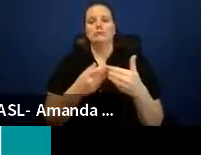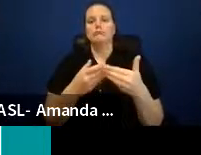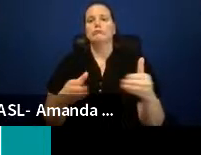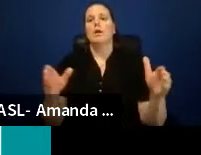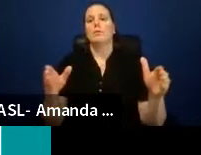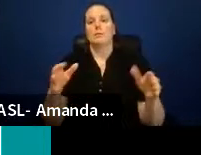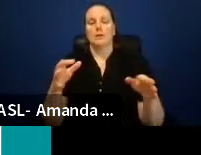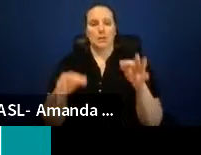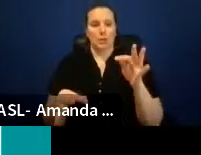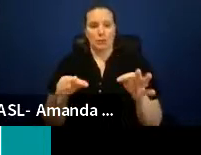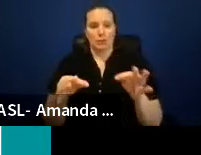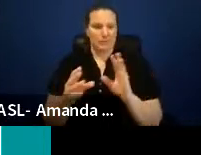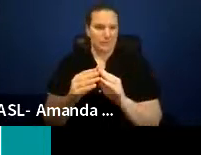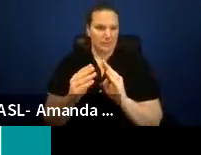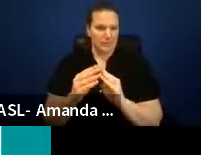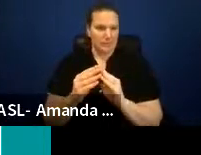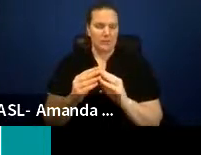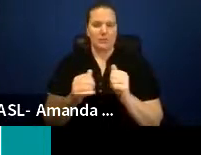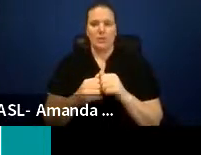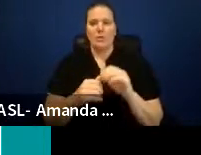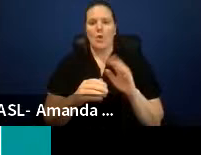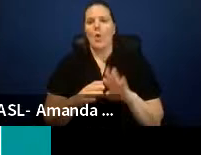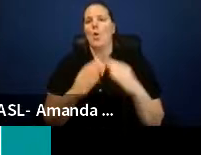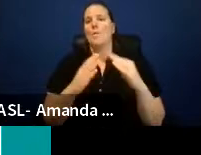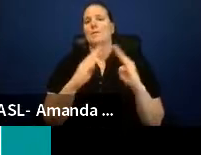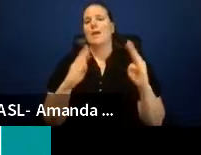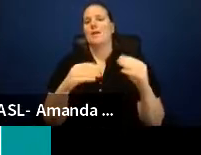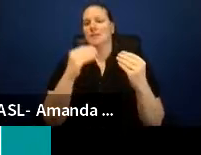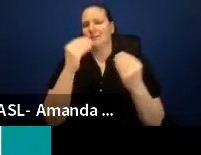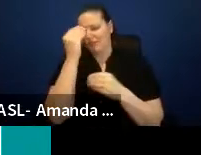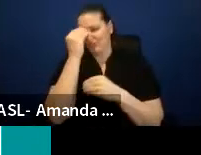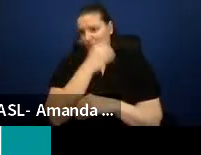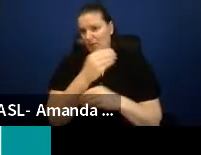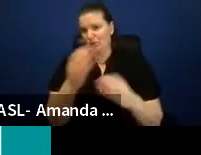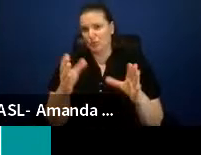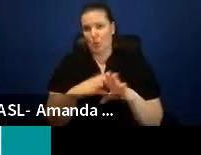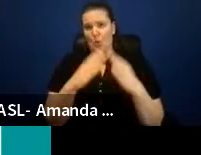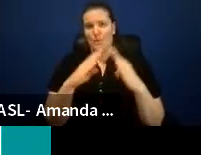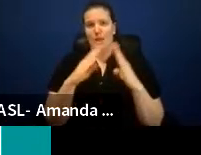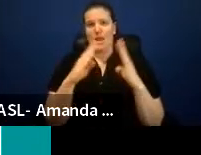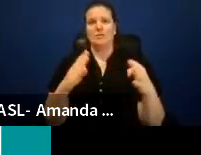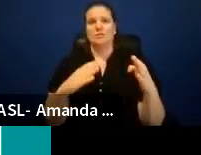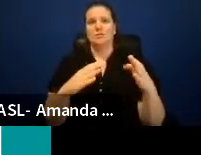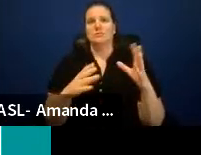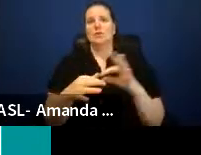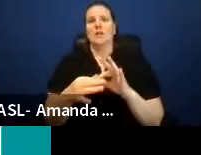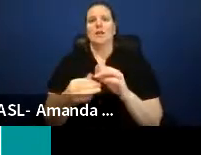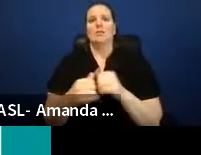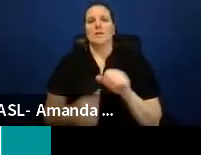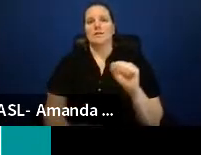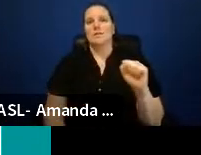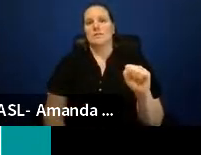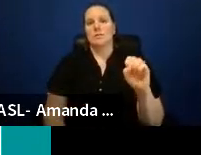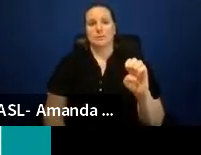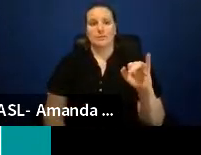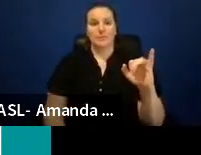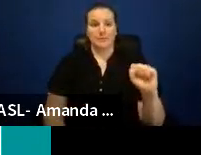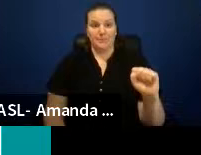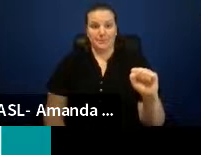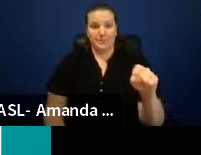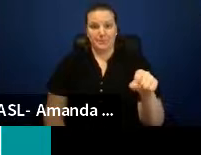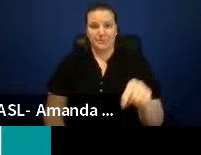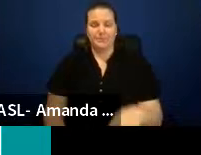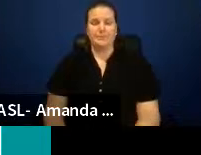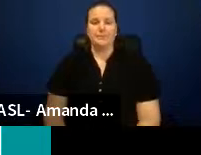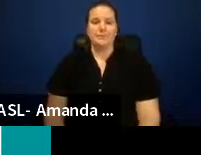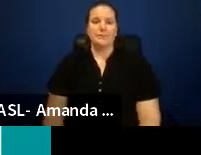hearing combined with the open house and informational open house around the supplemental environmental impact statement. So